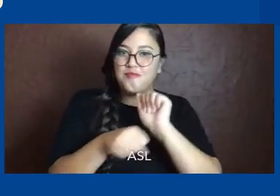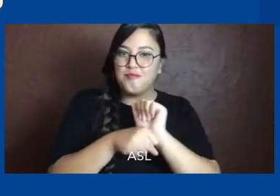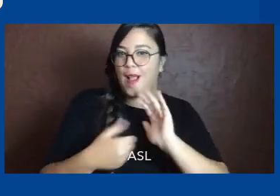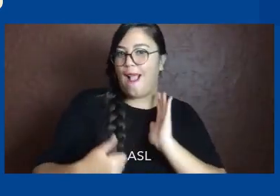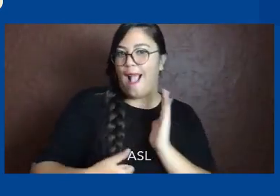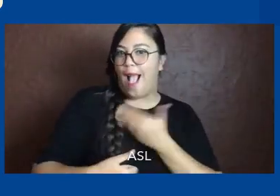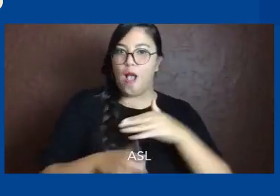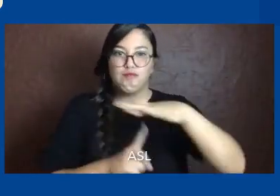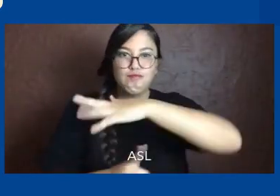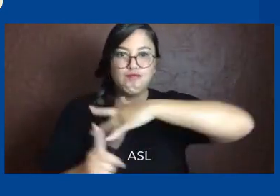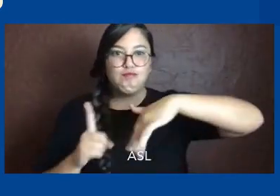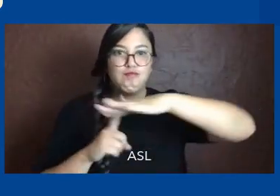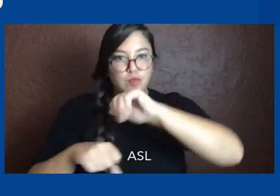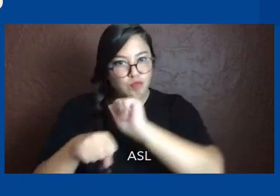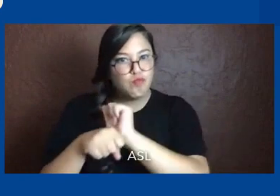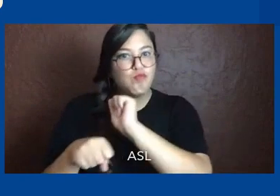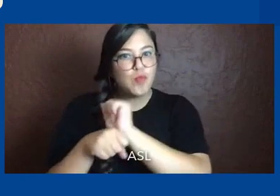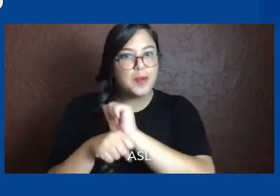in.